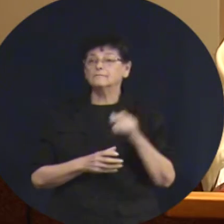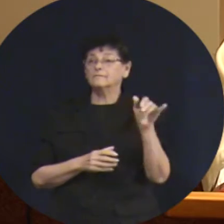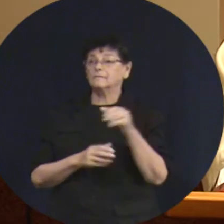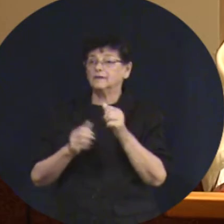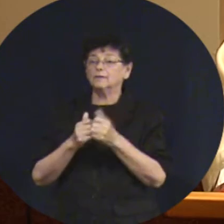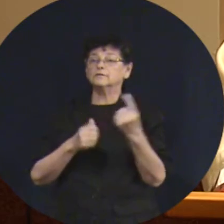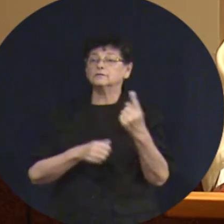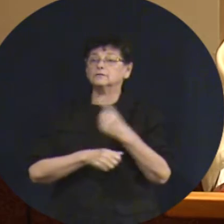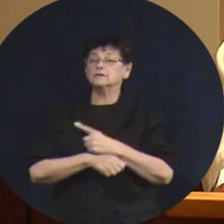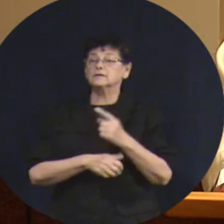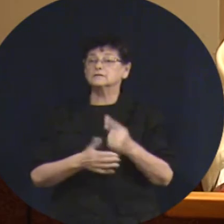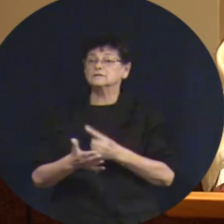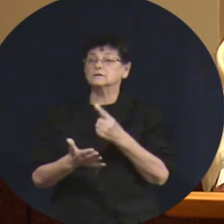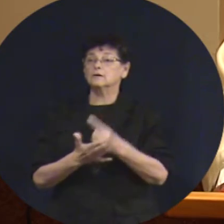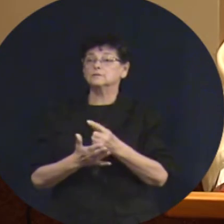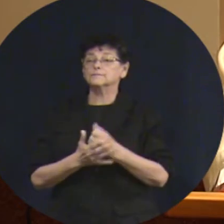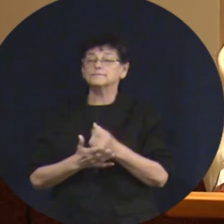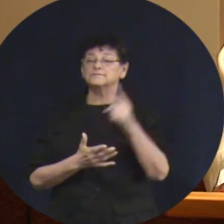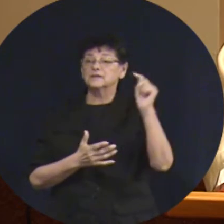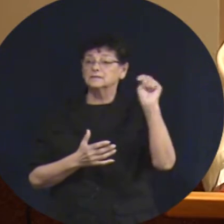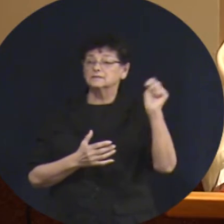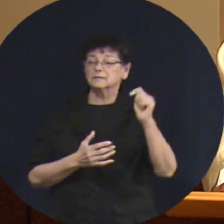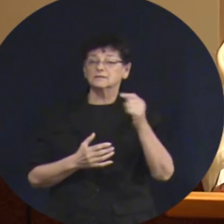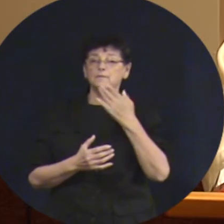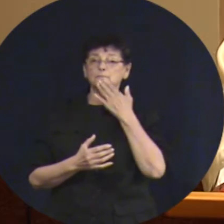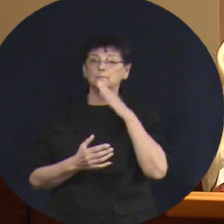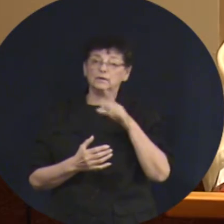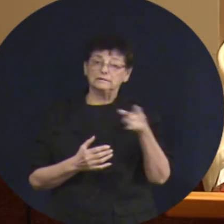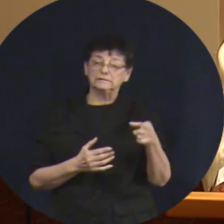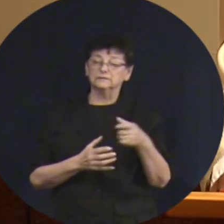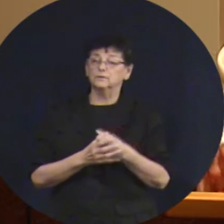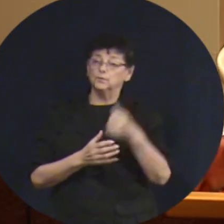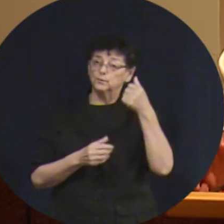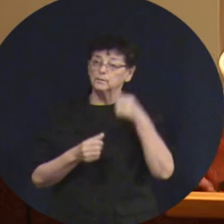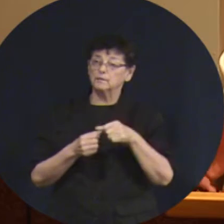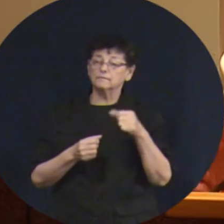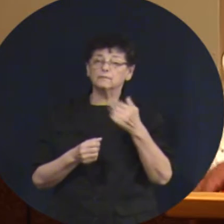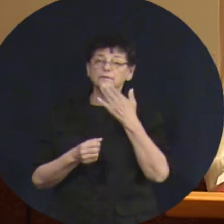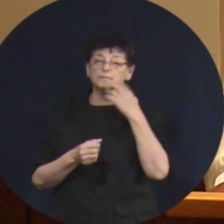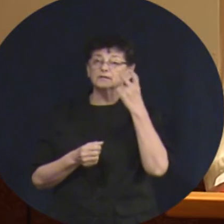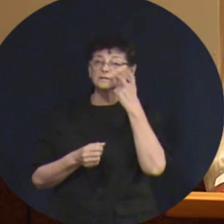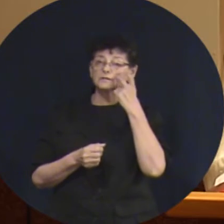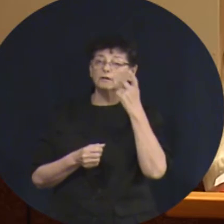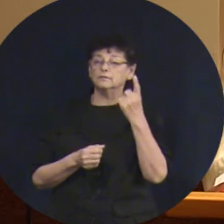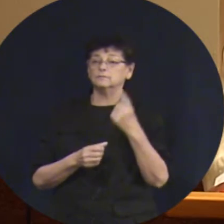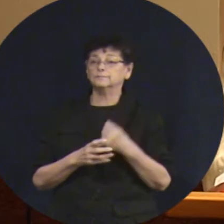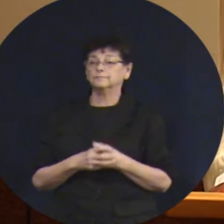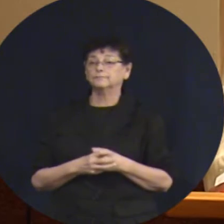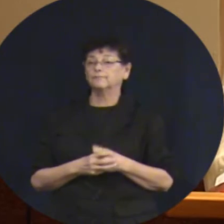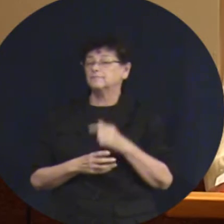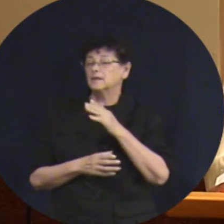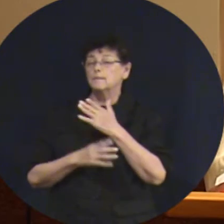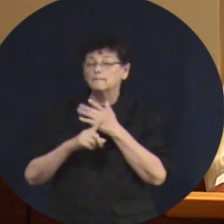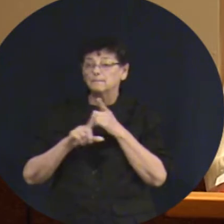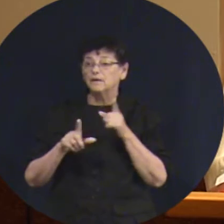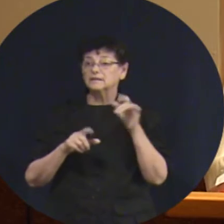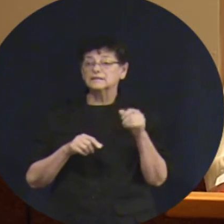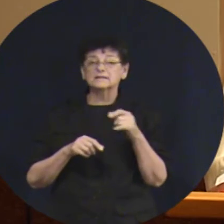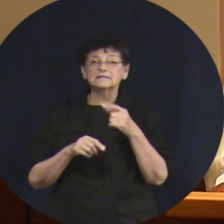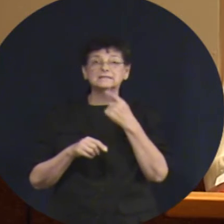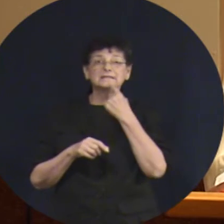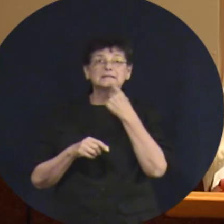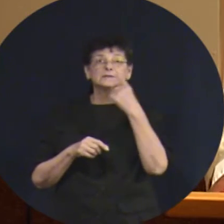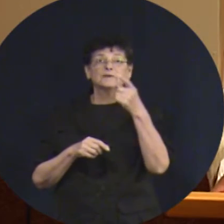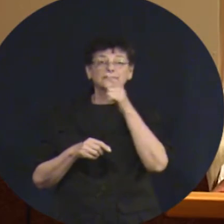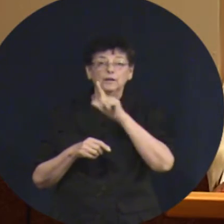with today's gospel. Thomas, poor Thomas, always remembered for being the doubting one, nevertheless is addressed by our